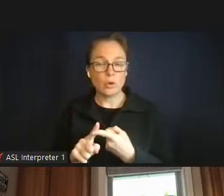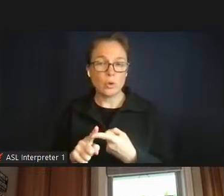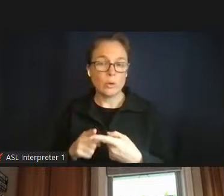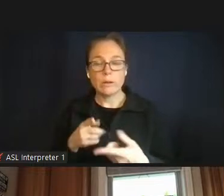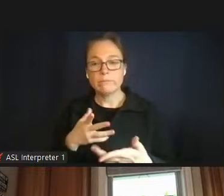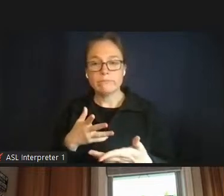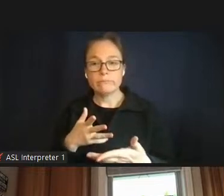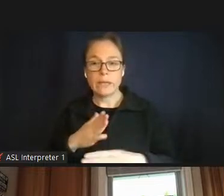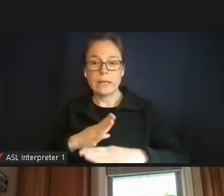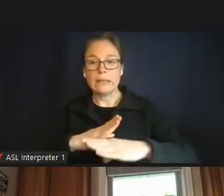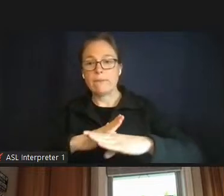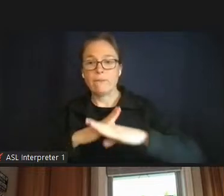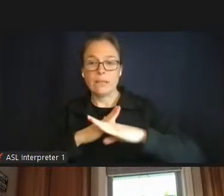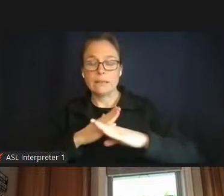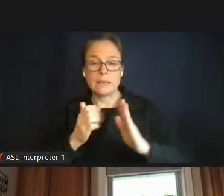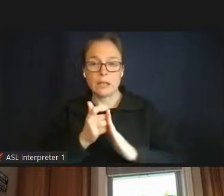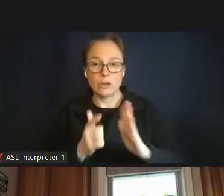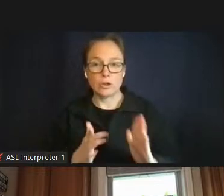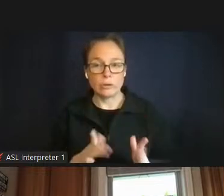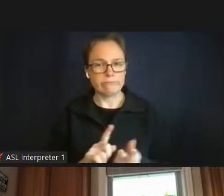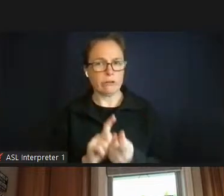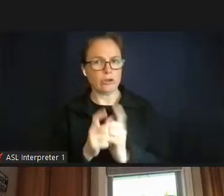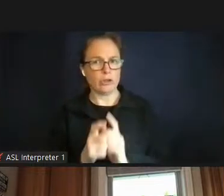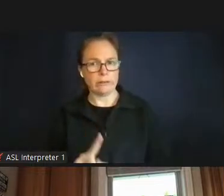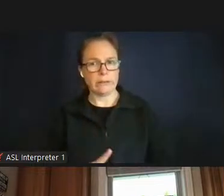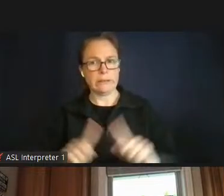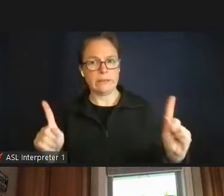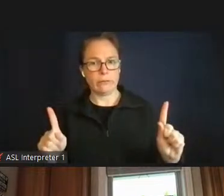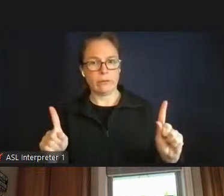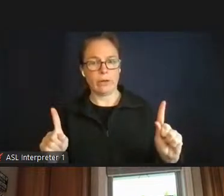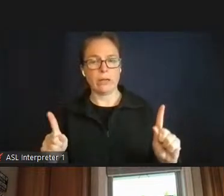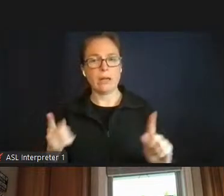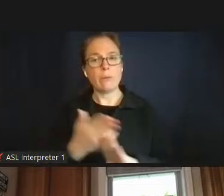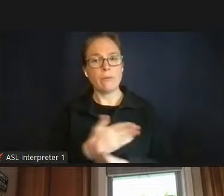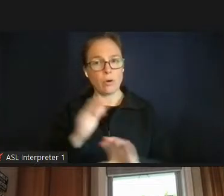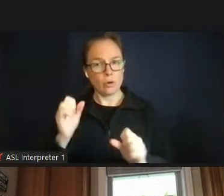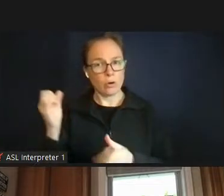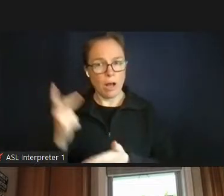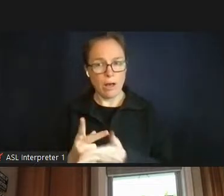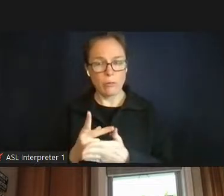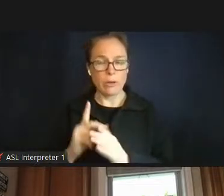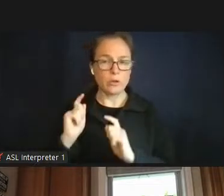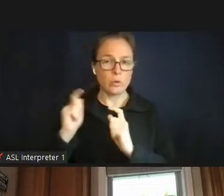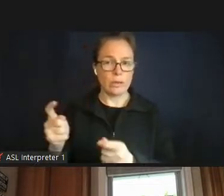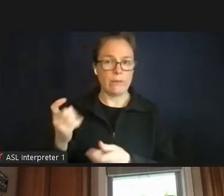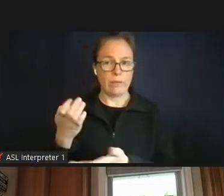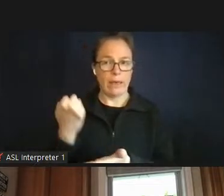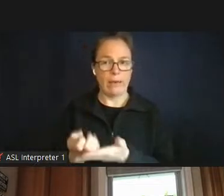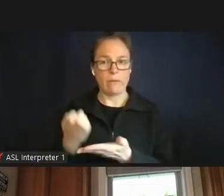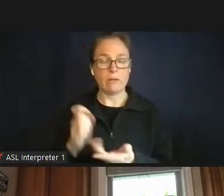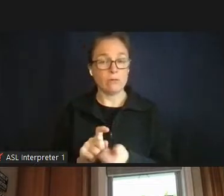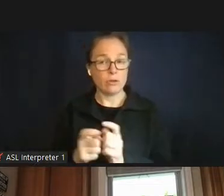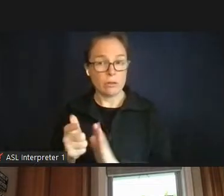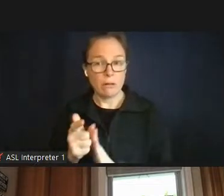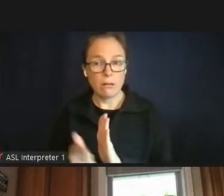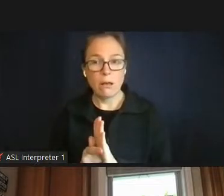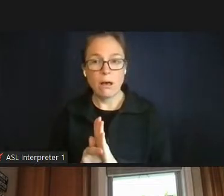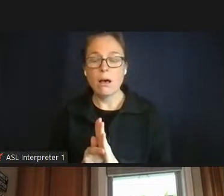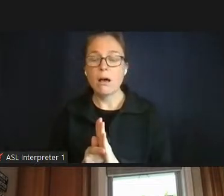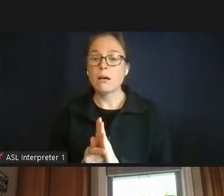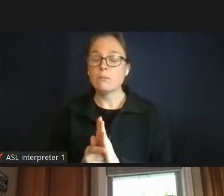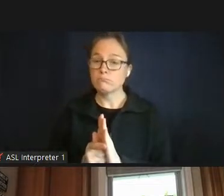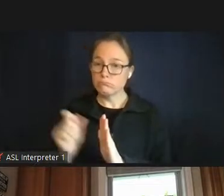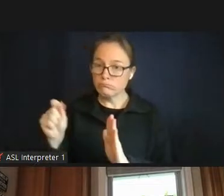is a change from the prior practice where they could authorize the release of evidence. While the change in law does provide a centralized and